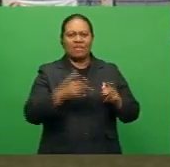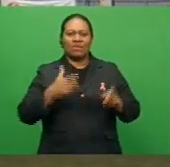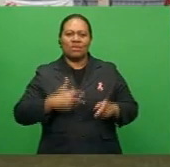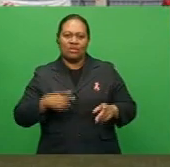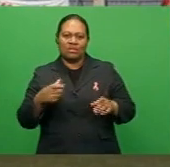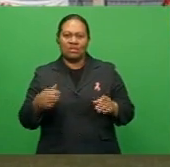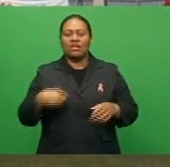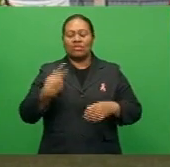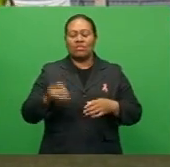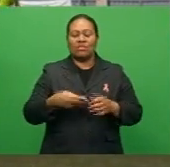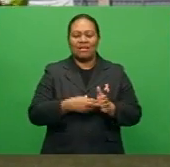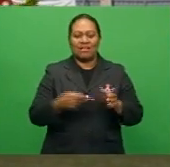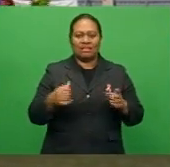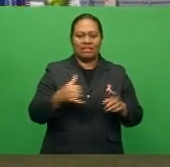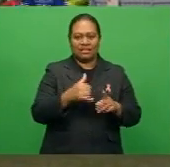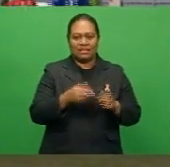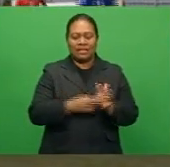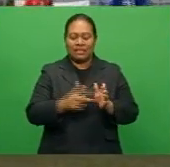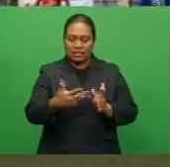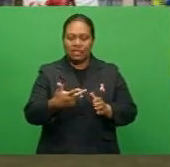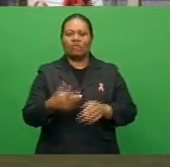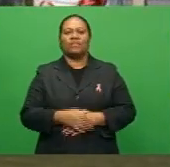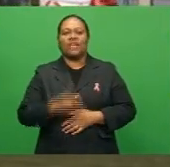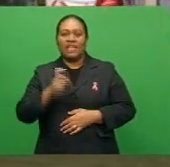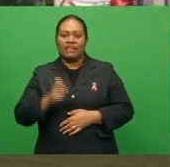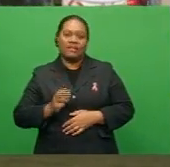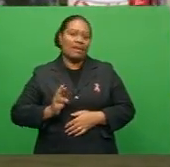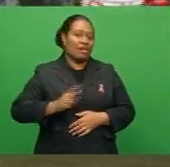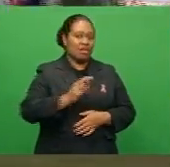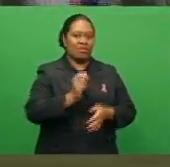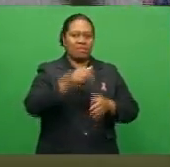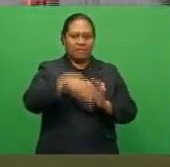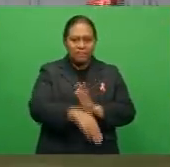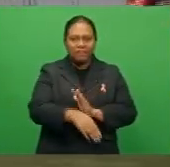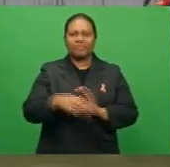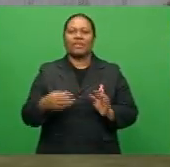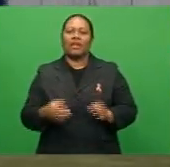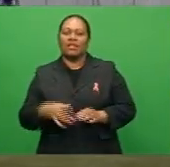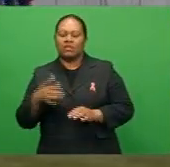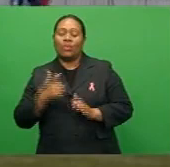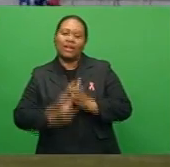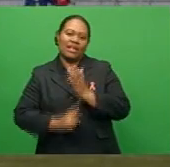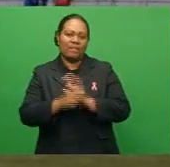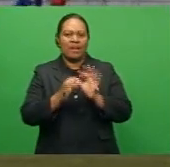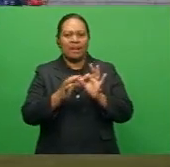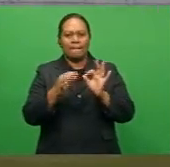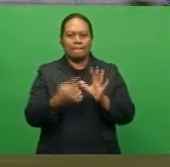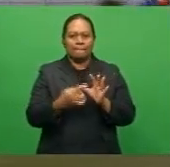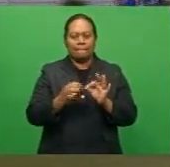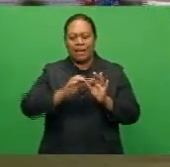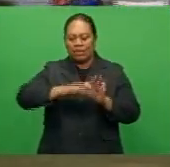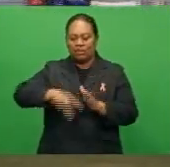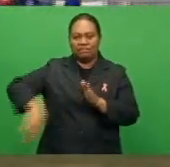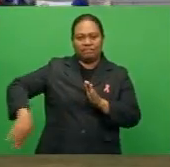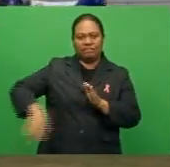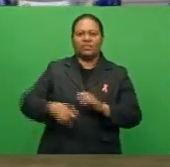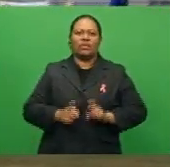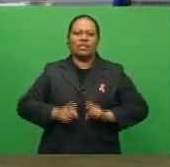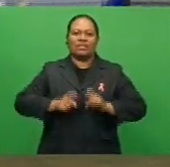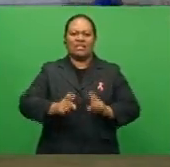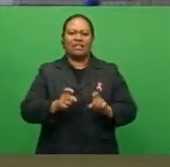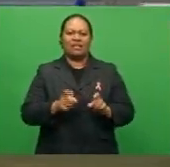22-17 in their final round match, and they will meet again next weekend in the semi-final. The capital city side had some new faces